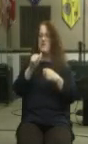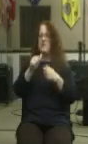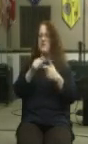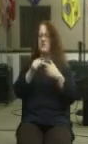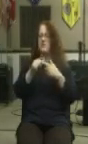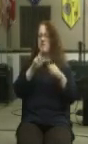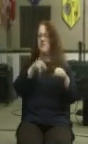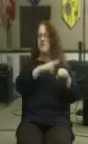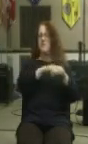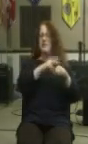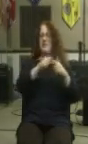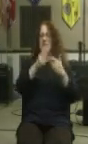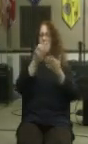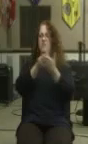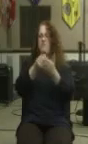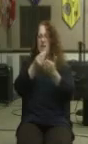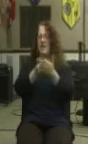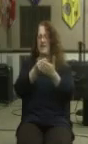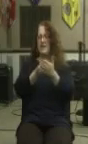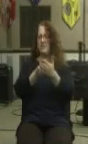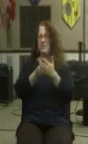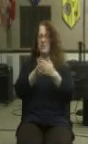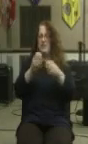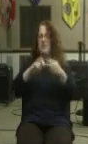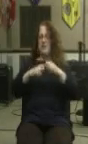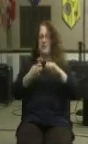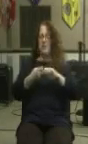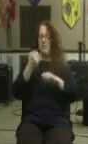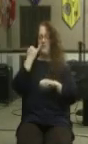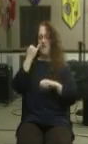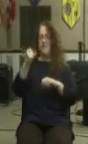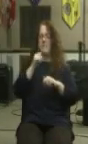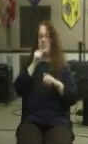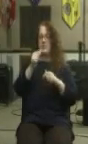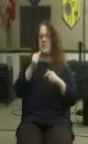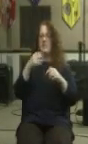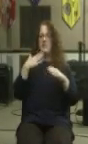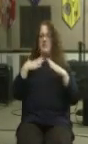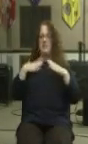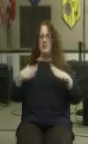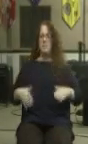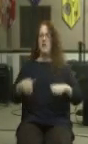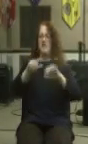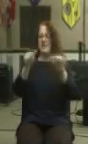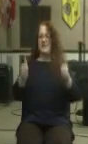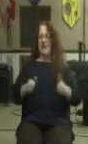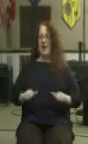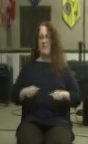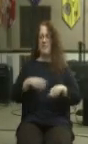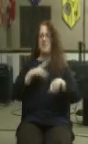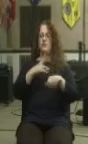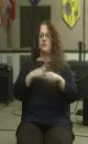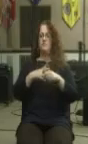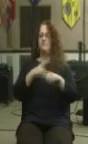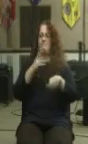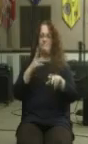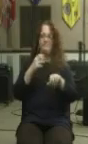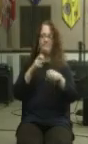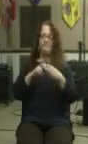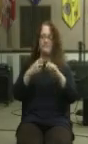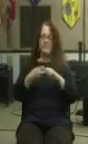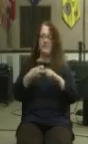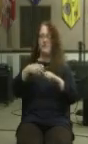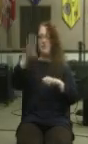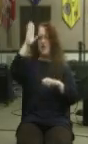ethnic issue. If it's not an ethnic issue, it's a finance issue. If it's not a finance issue, it's a body type issue. If it's not a